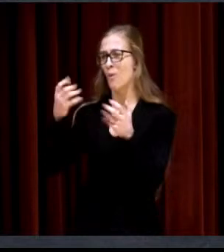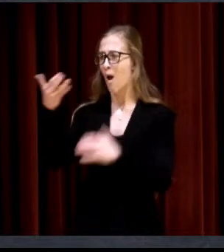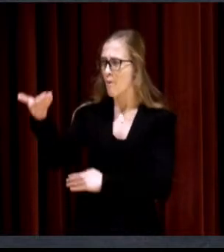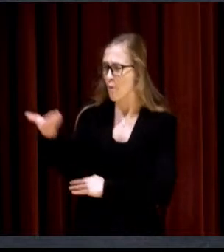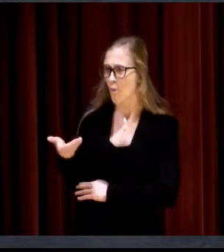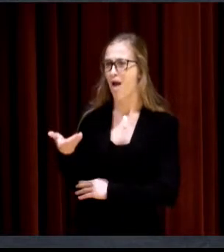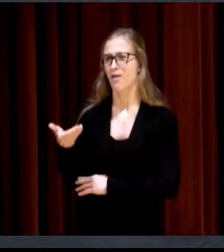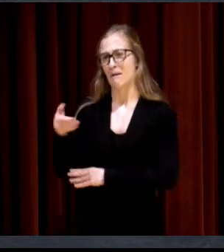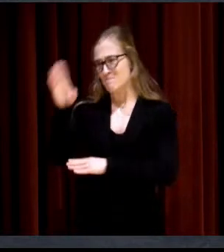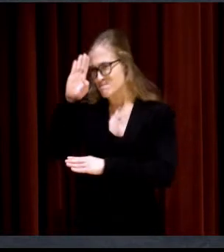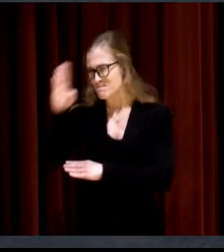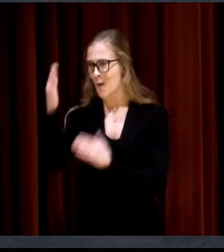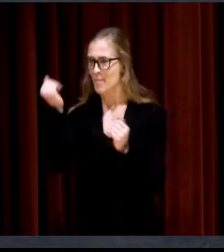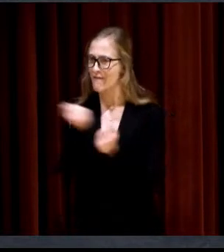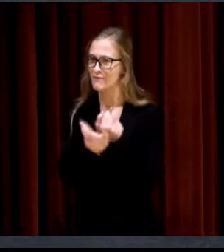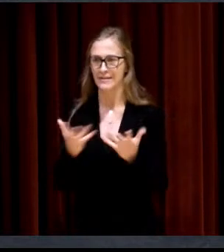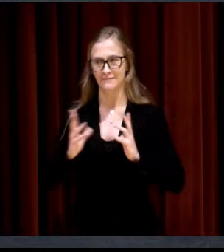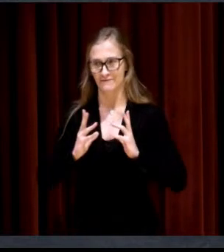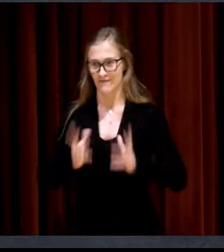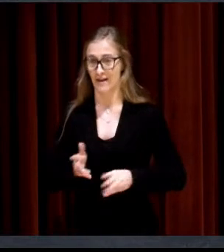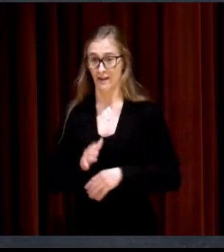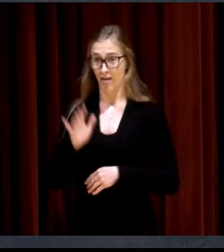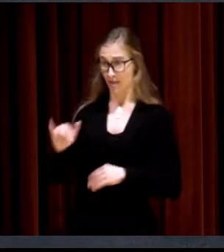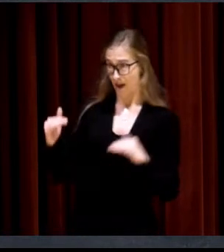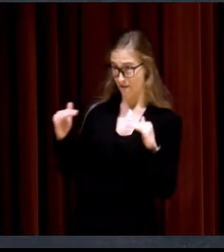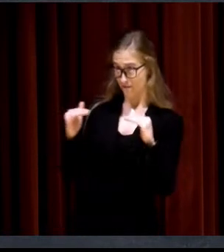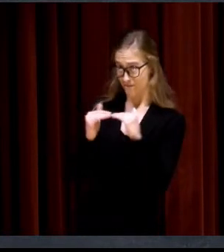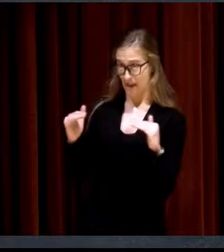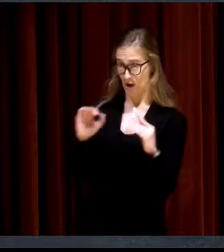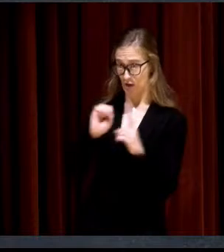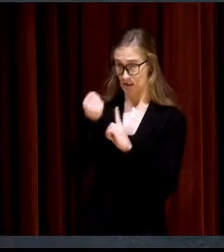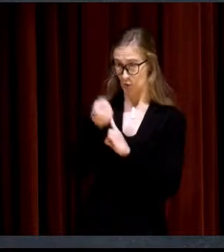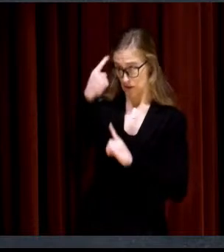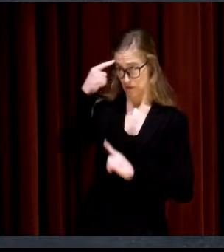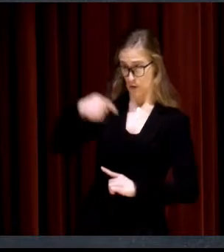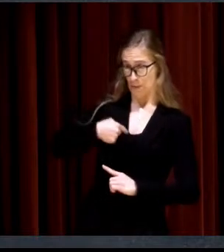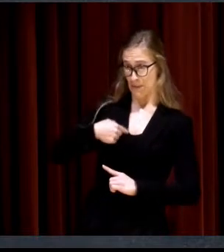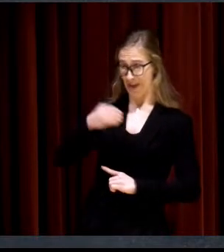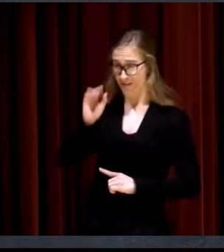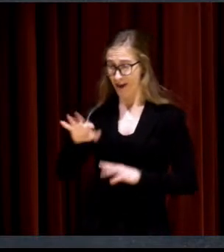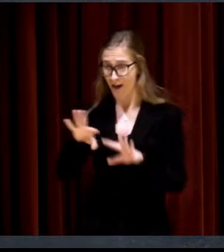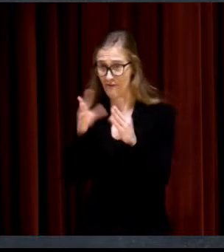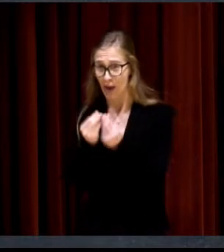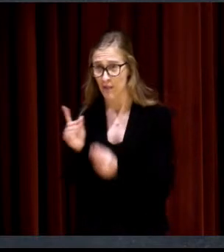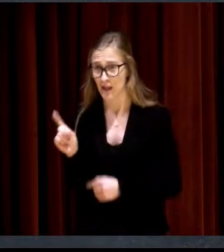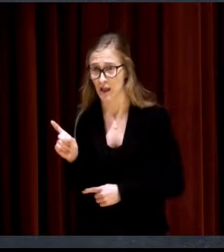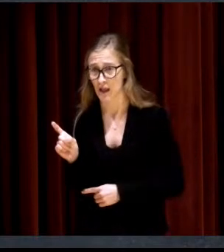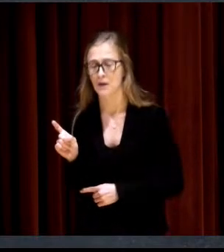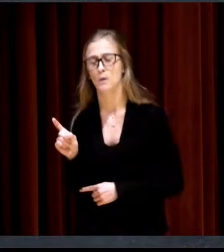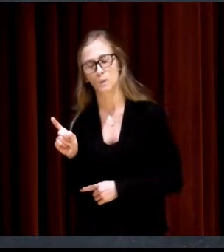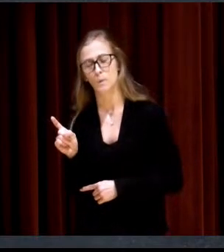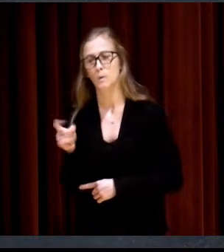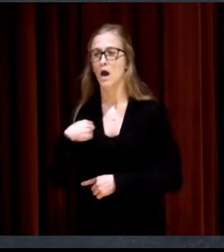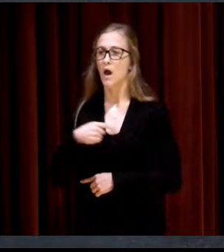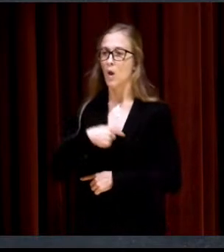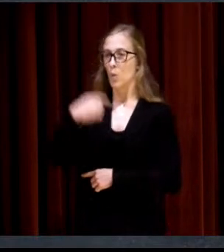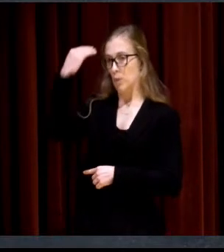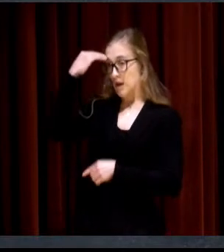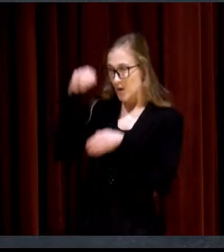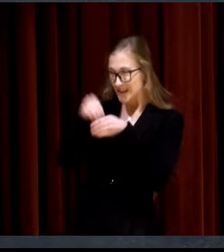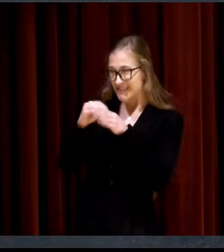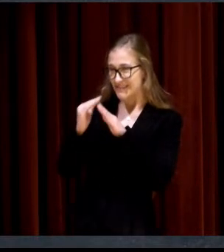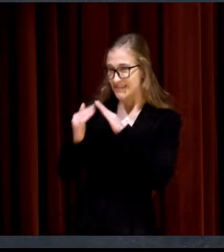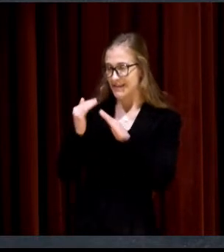in with open arms. But is that a fair situation to put me and or that family in, right? We know inside the city we have